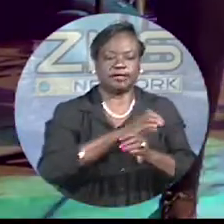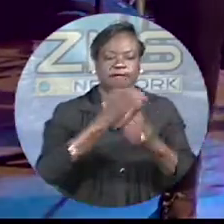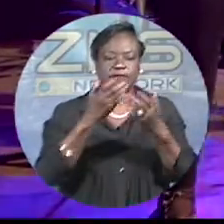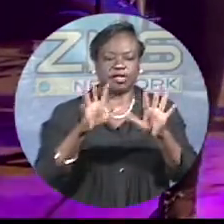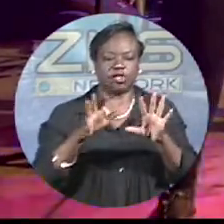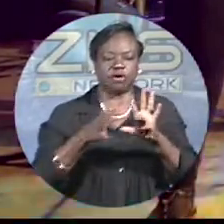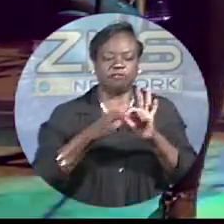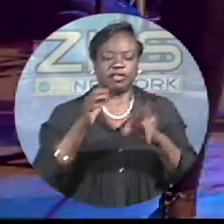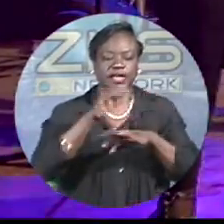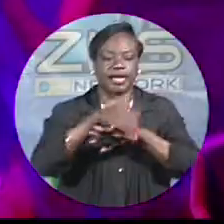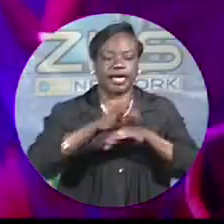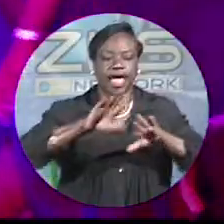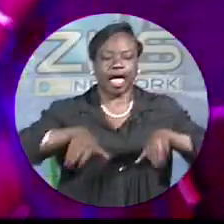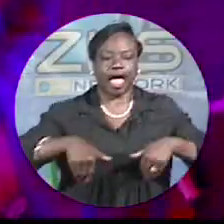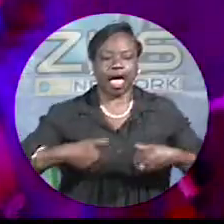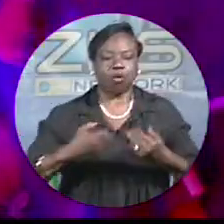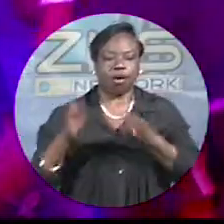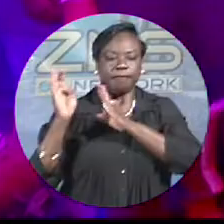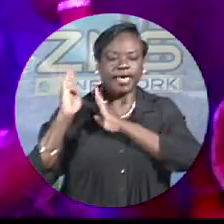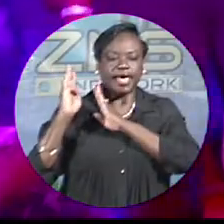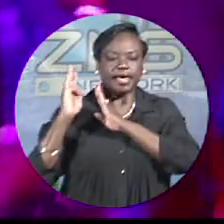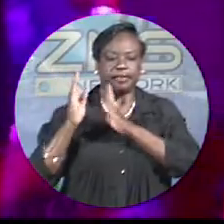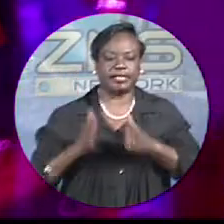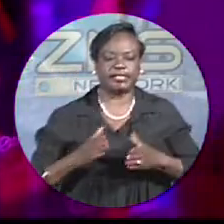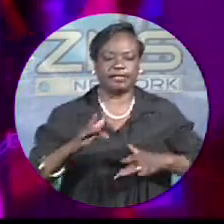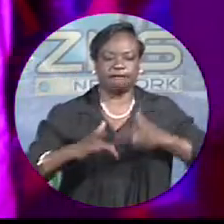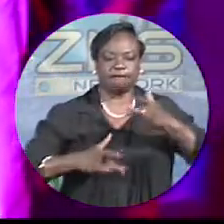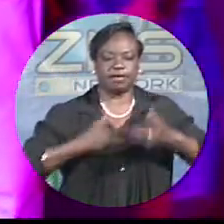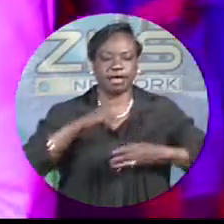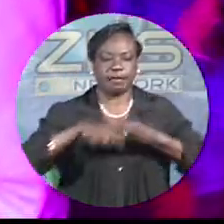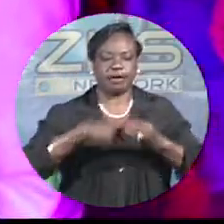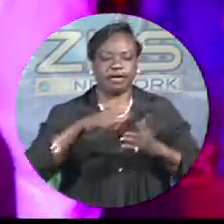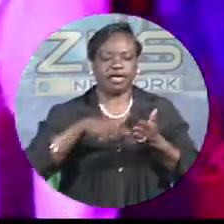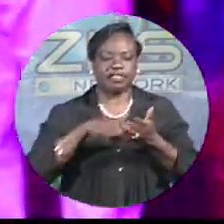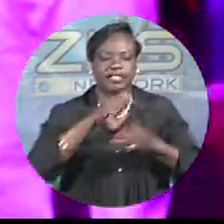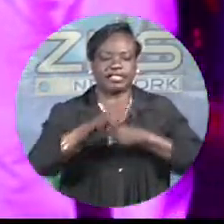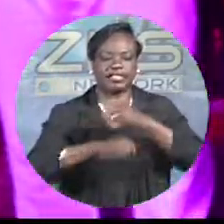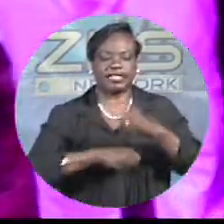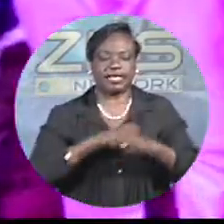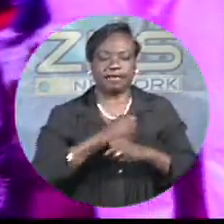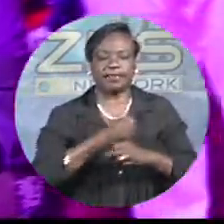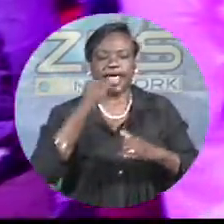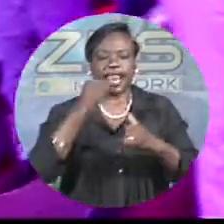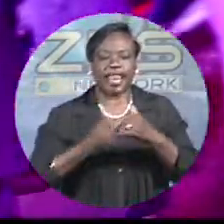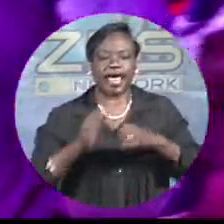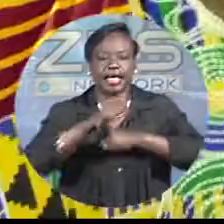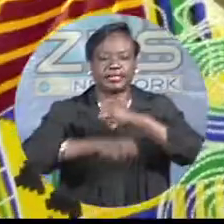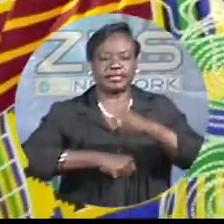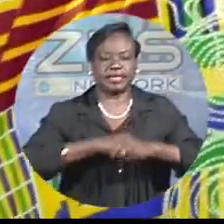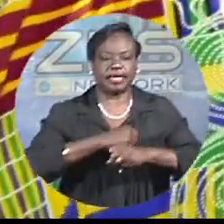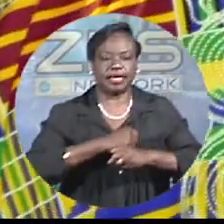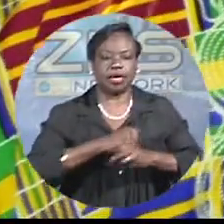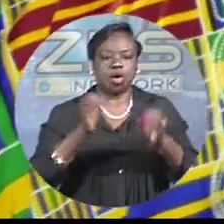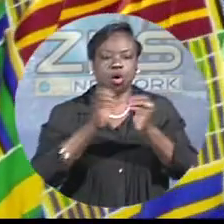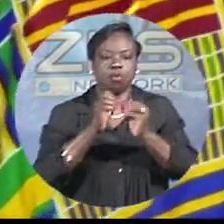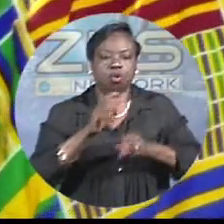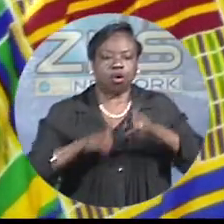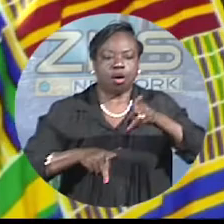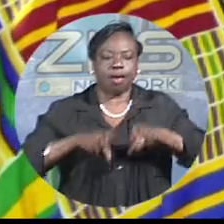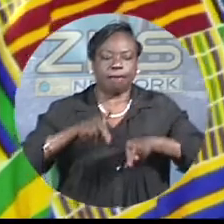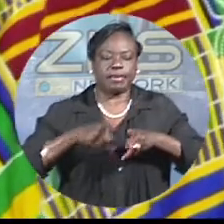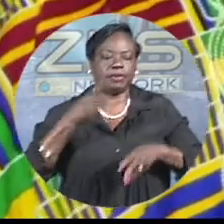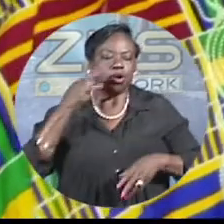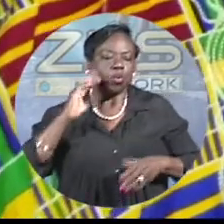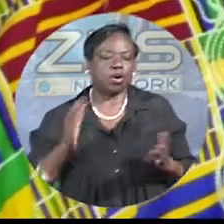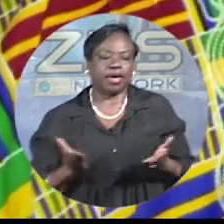did Bohemians feel about this year's event? Last year I saw more people here. They had